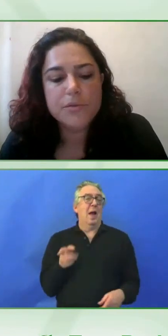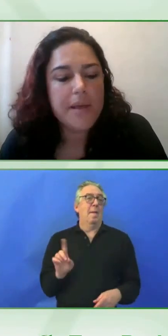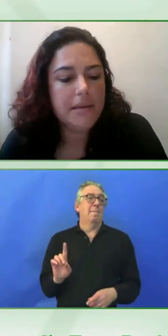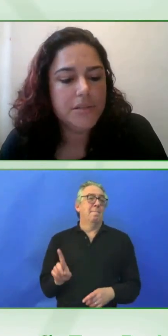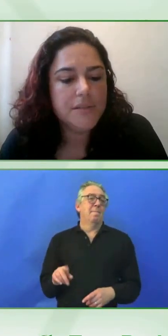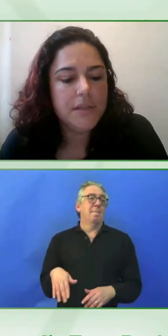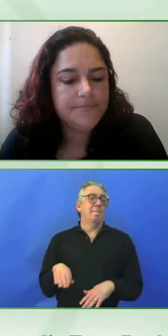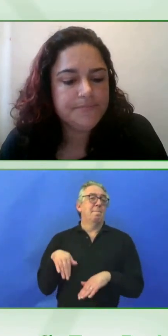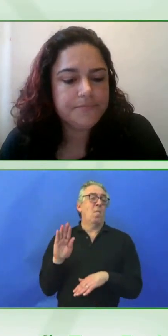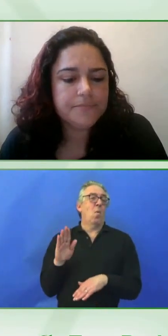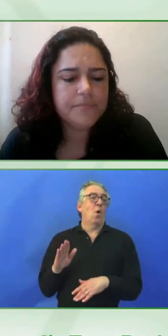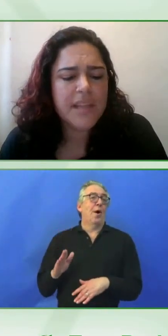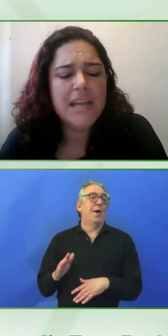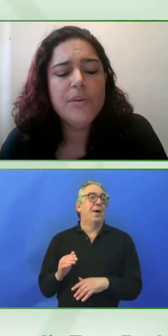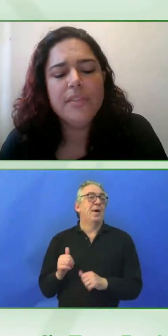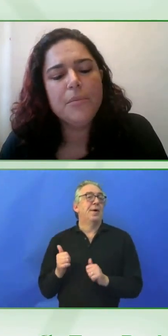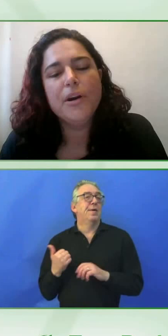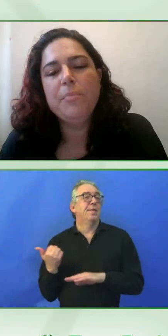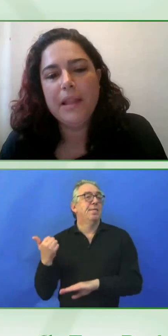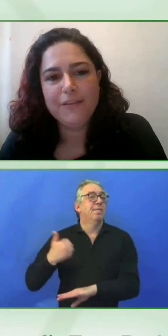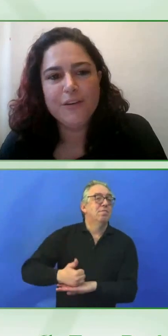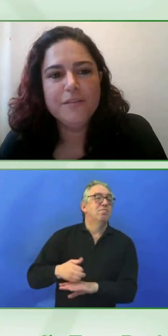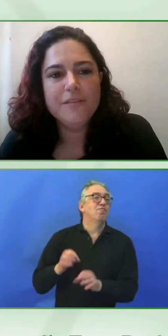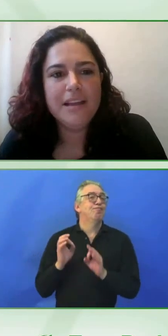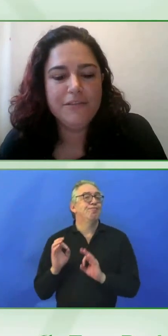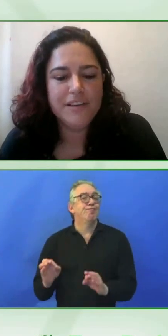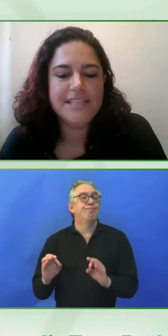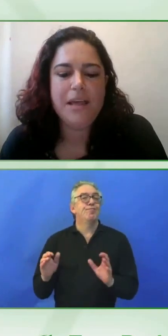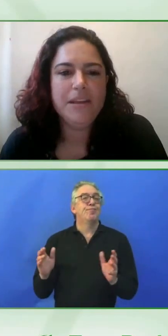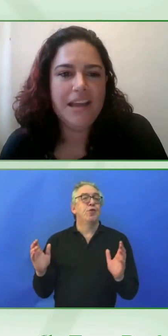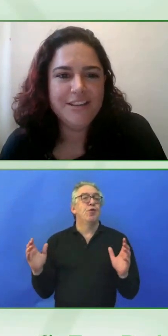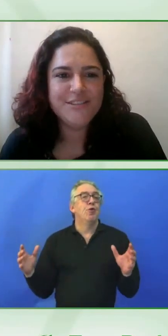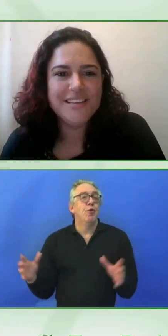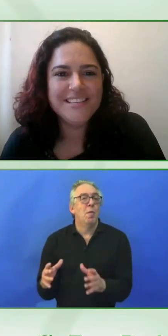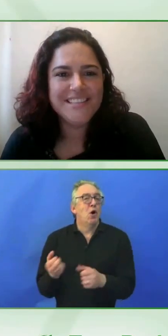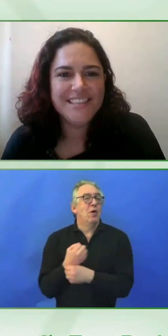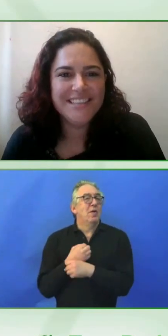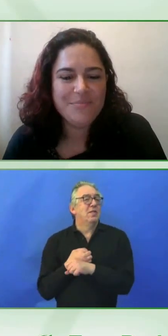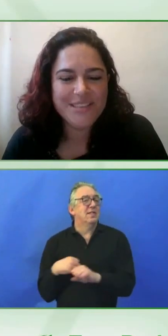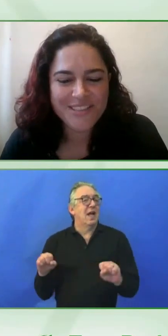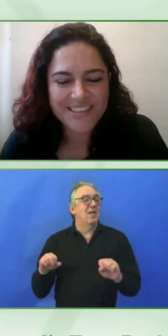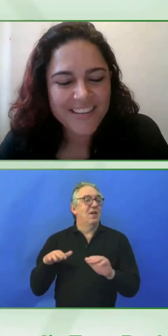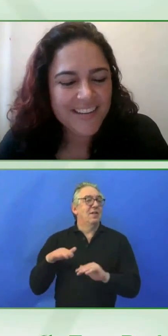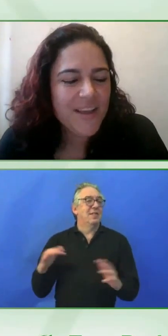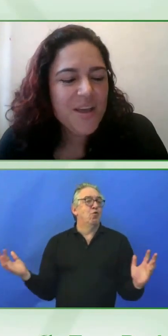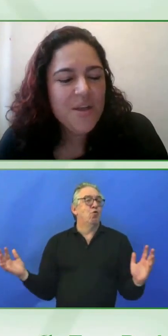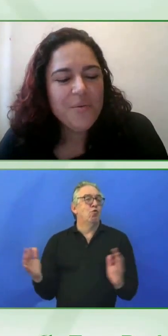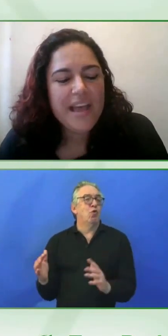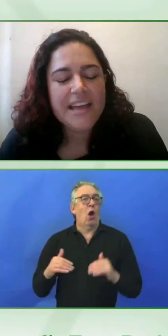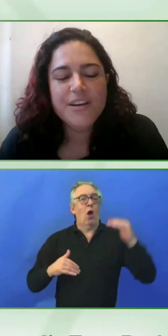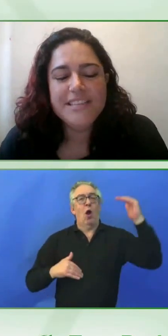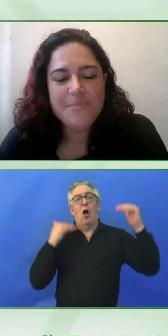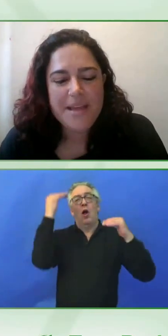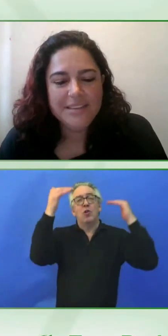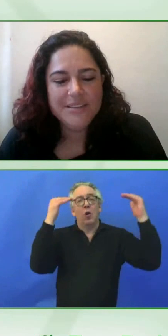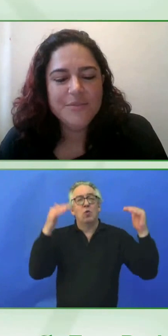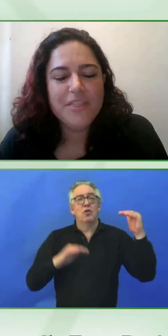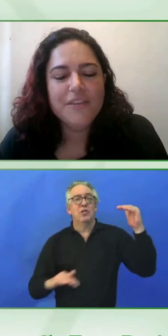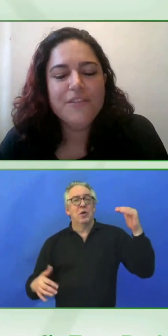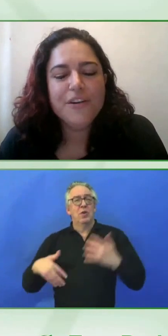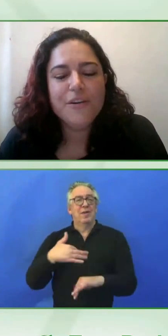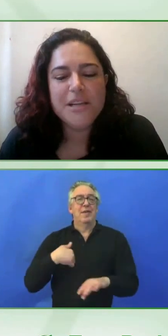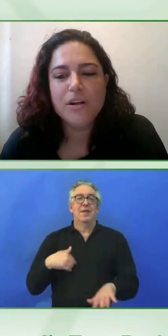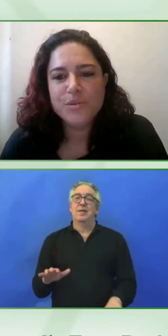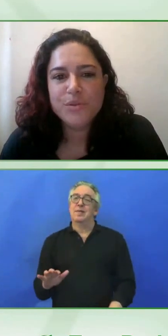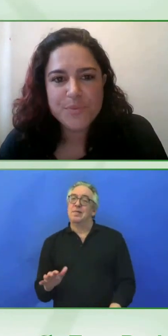adult matters, and with a more playful and fun dynamic, as you can see in the picture. We had a great demand, with the